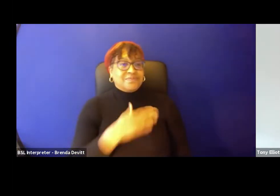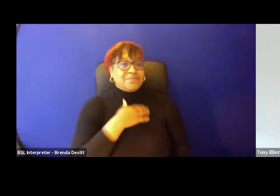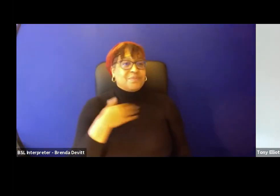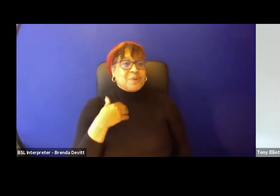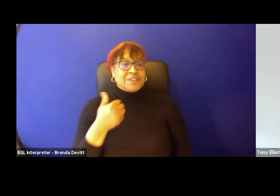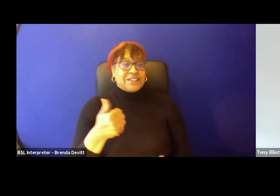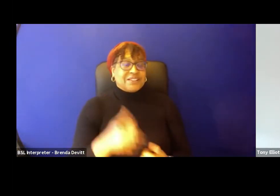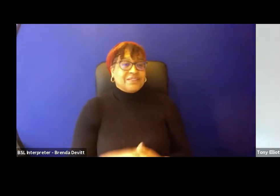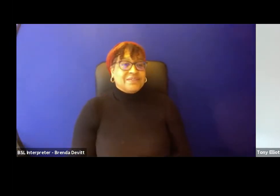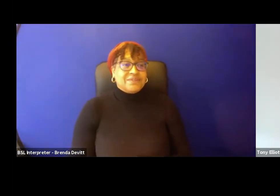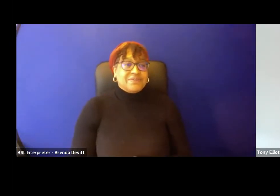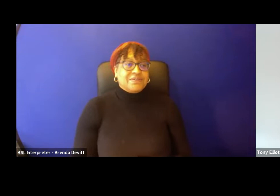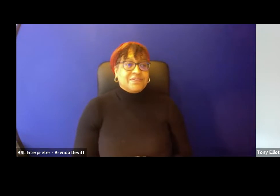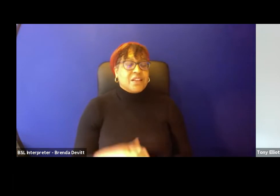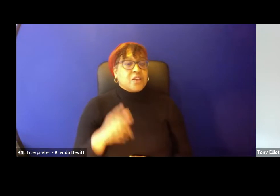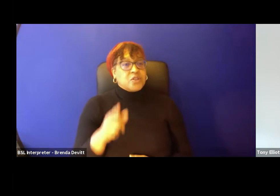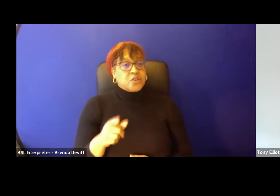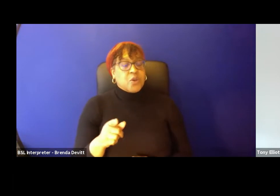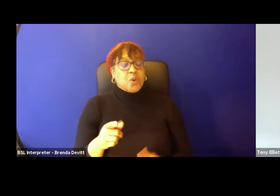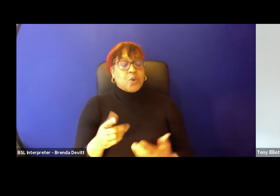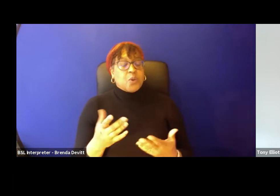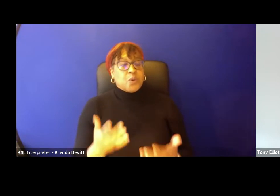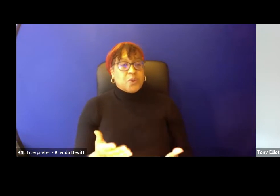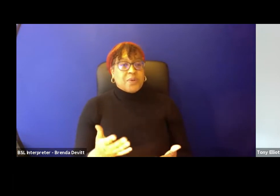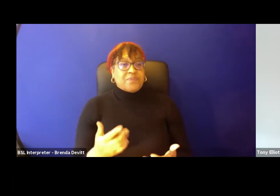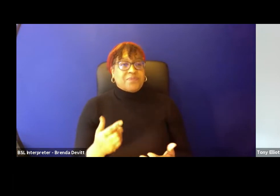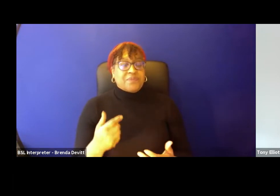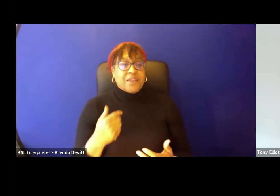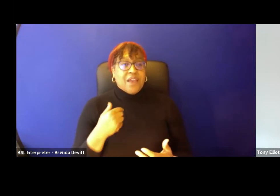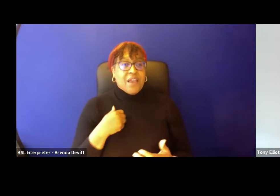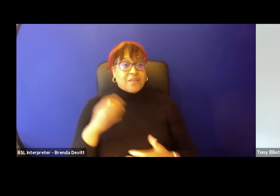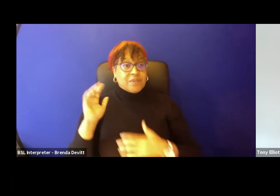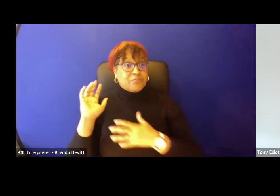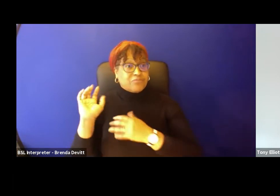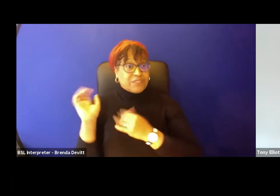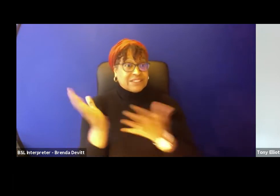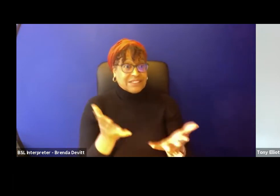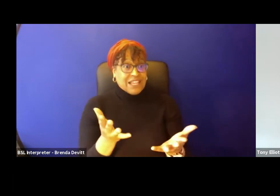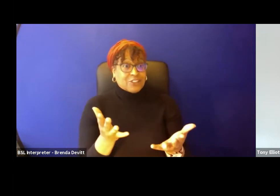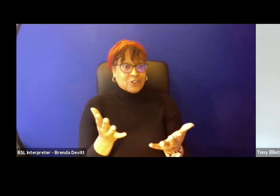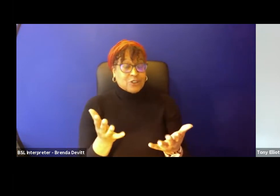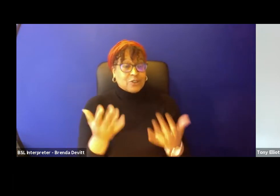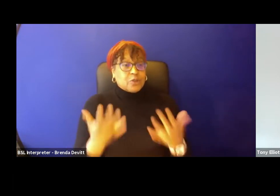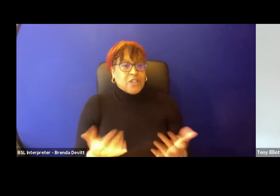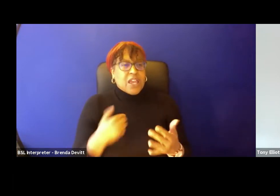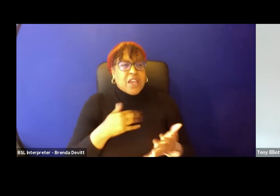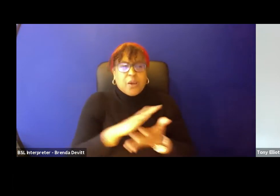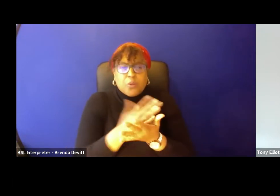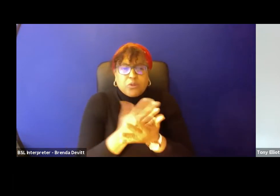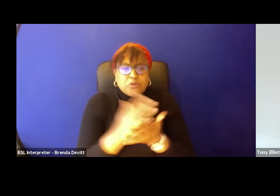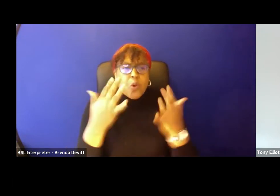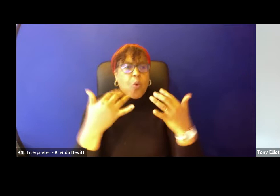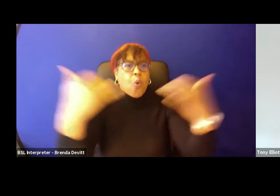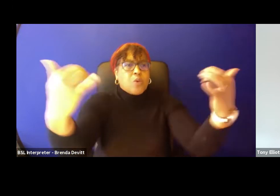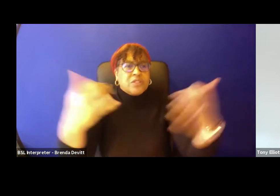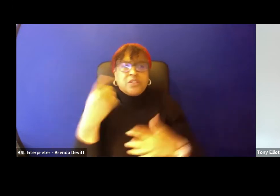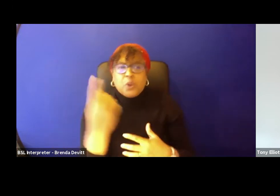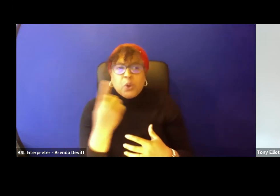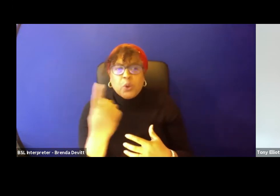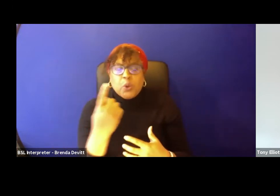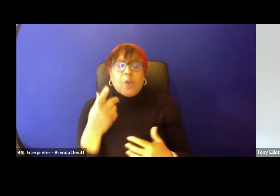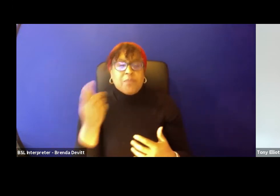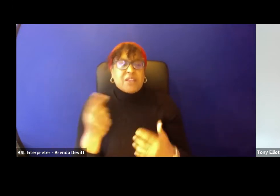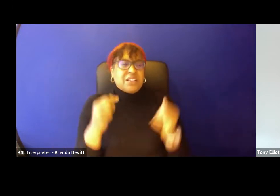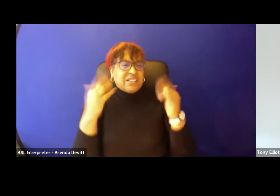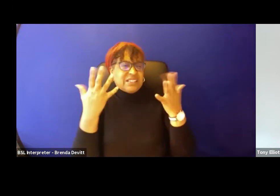I'm just going to go through a presentation. I wasn't completely sure who the audience was going to be this morning, so I've got a little bit of presentation to cover the 10 minutes